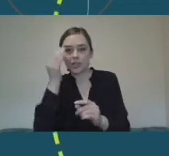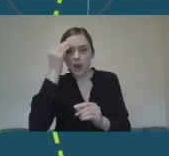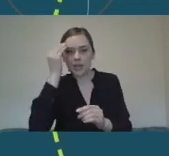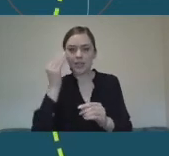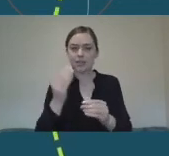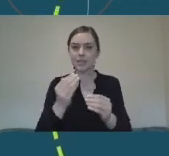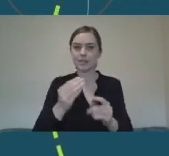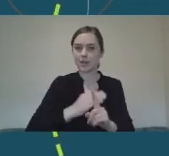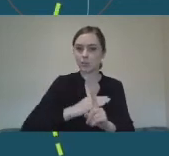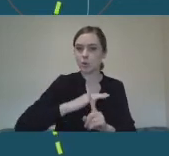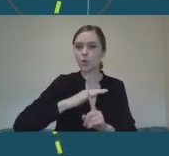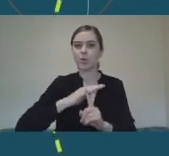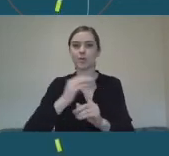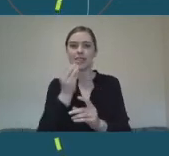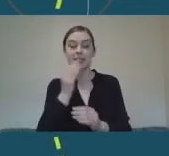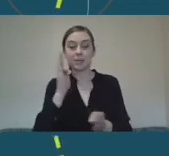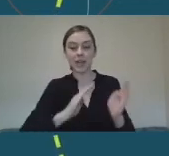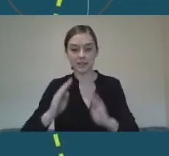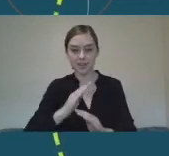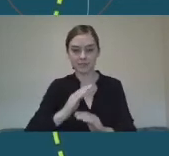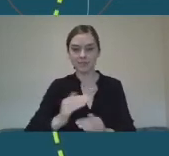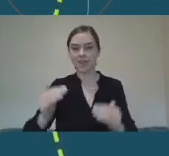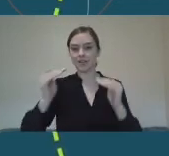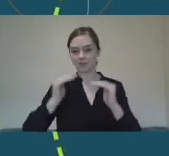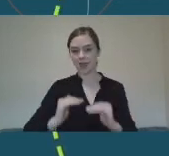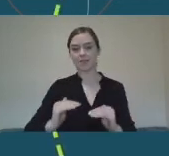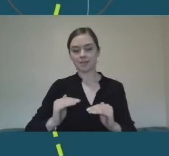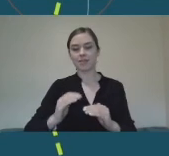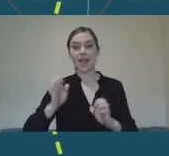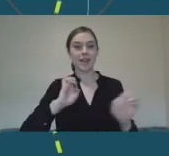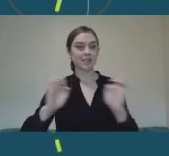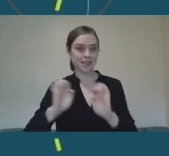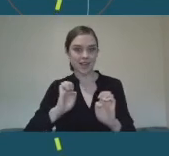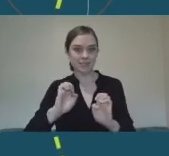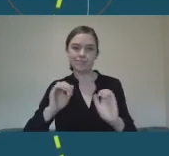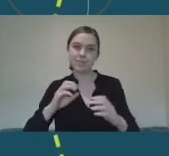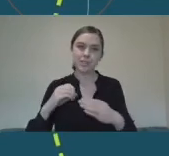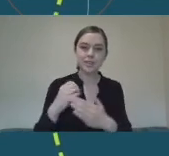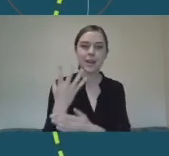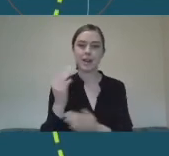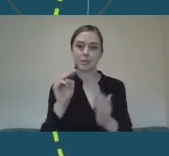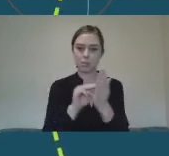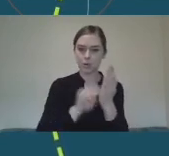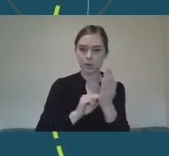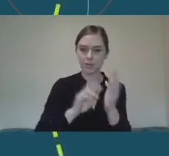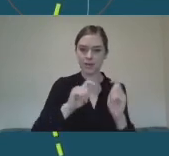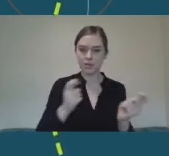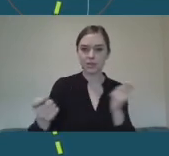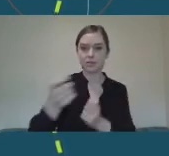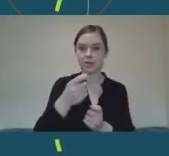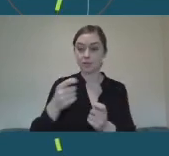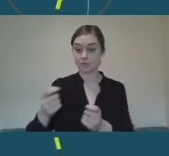behavior. And then finally, exercise, which is helping them develop a program that is transferable into the community or home.